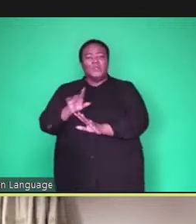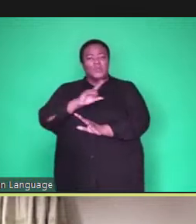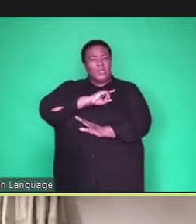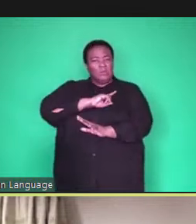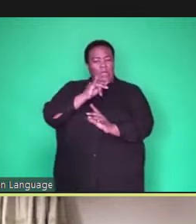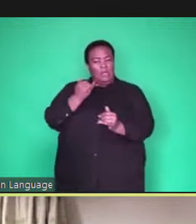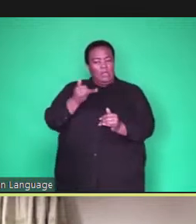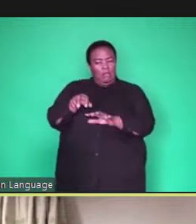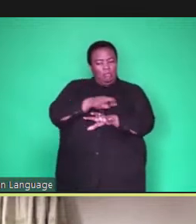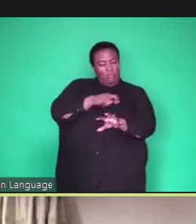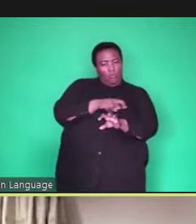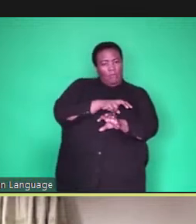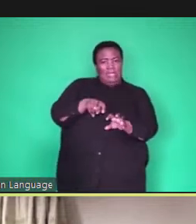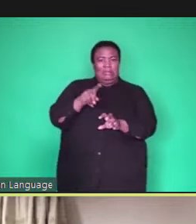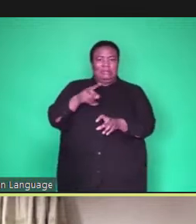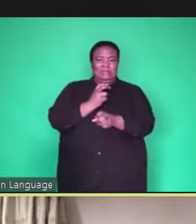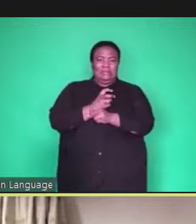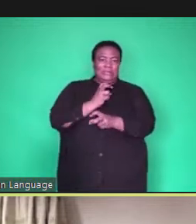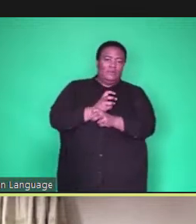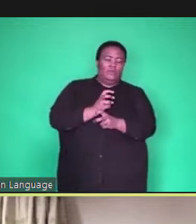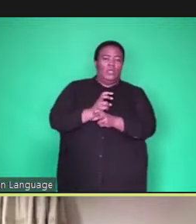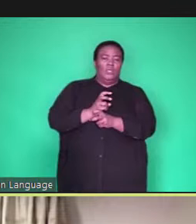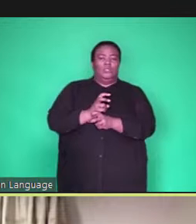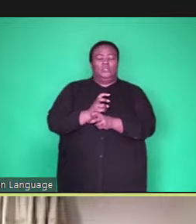harder to track than sudden displacement.